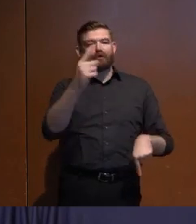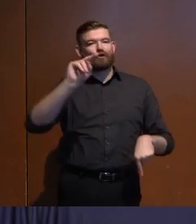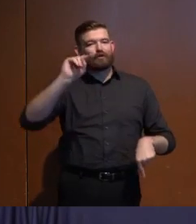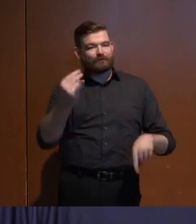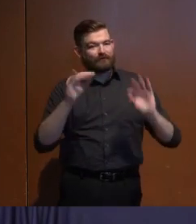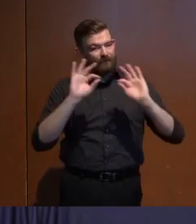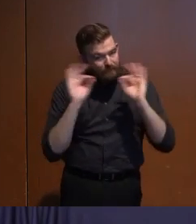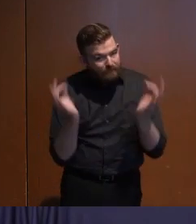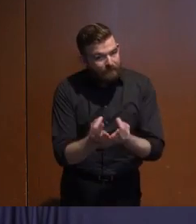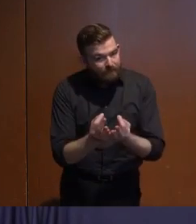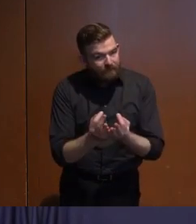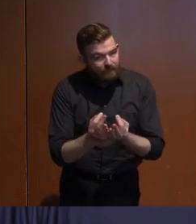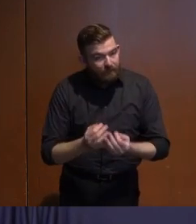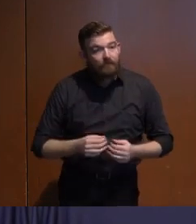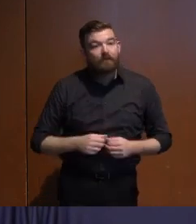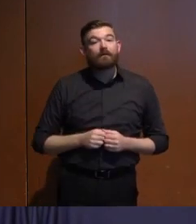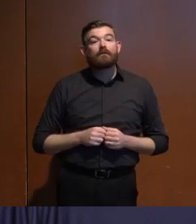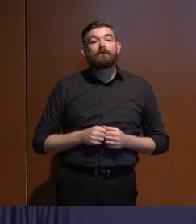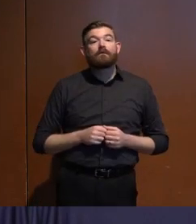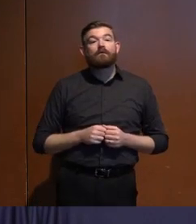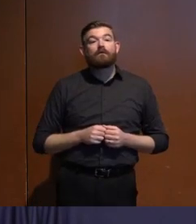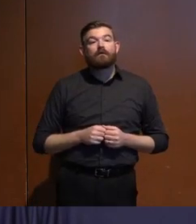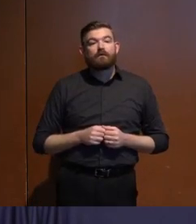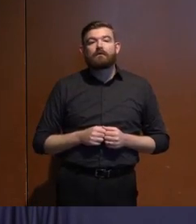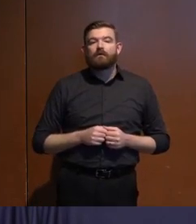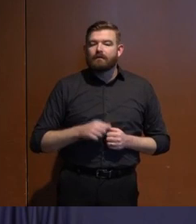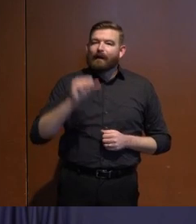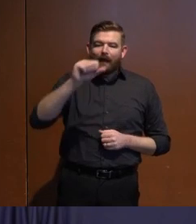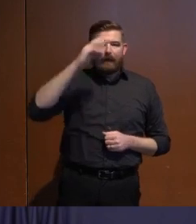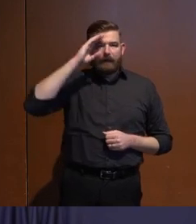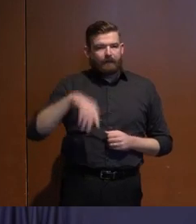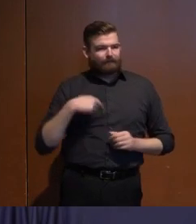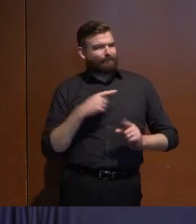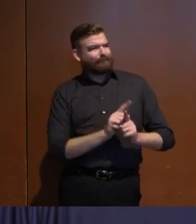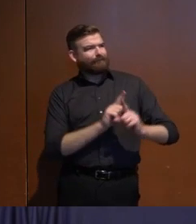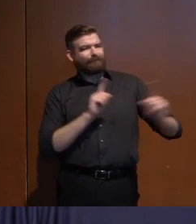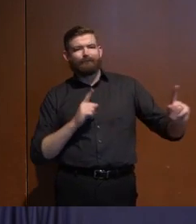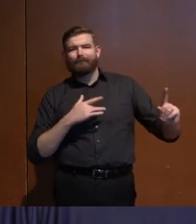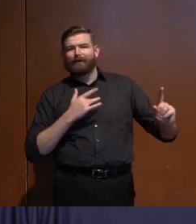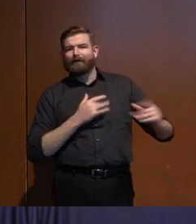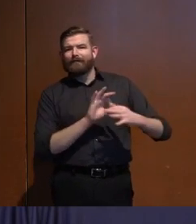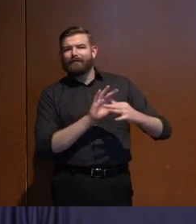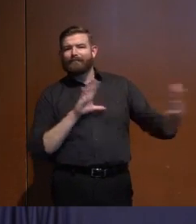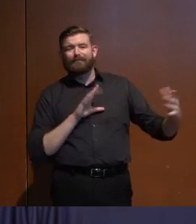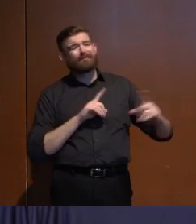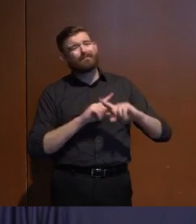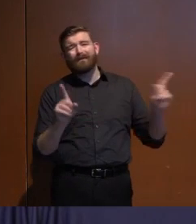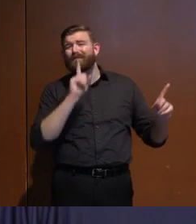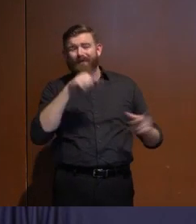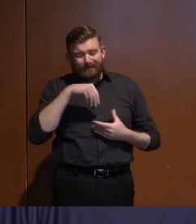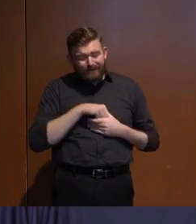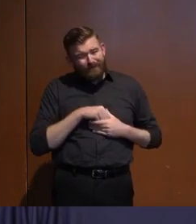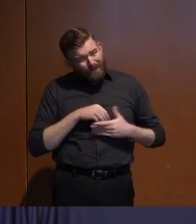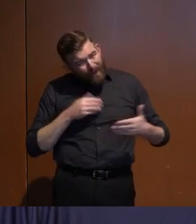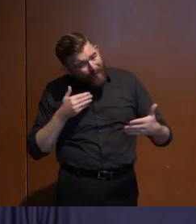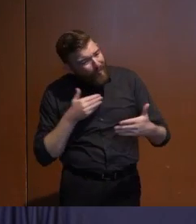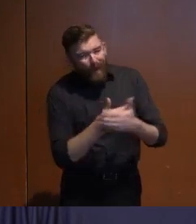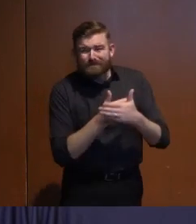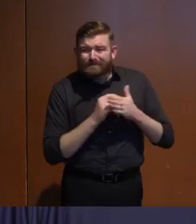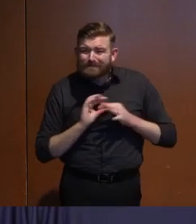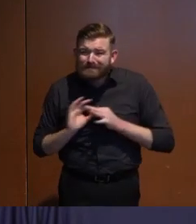now, but in many respects we are as close to each other as we have ever been before, with one big,